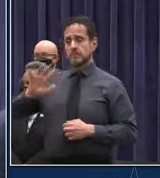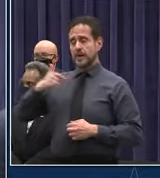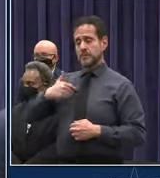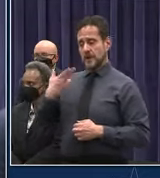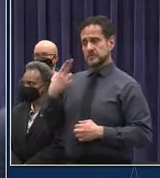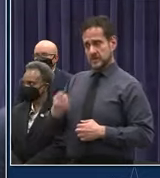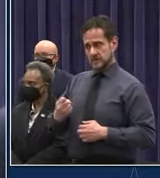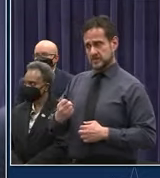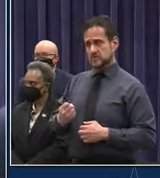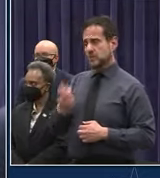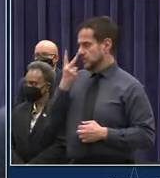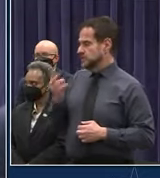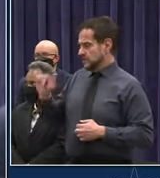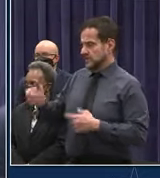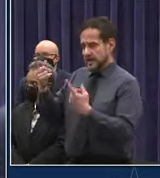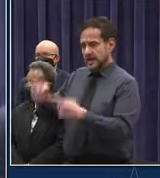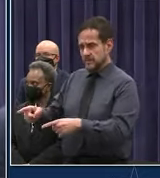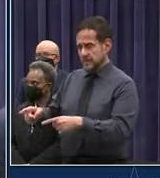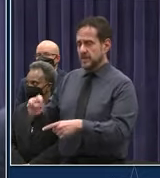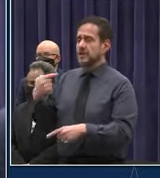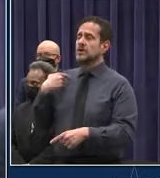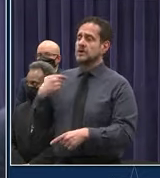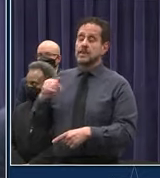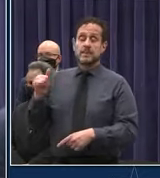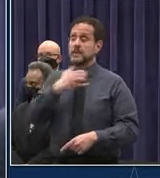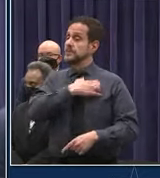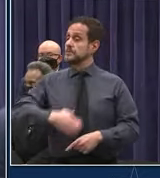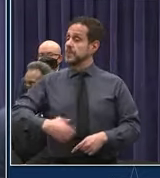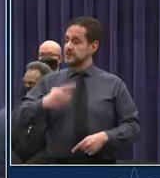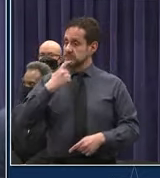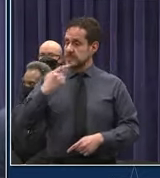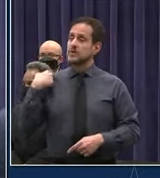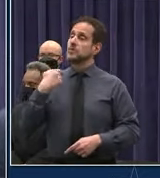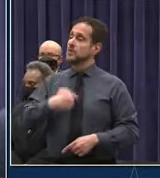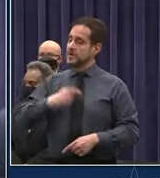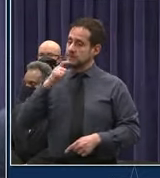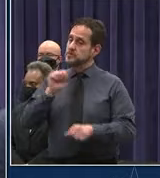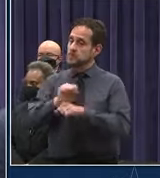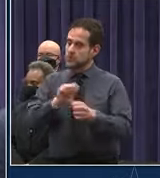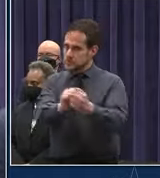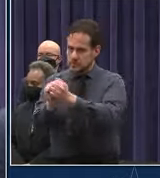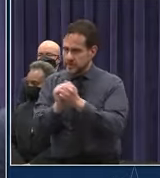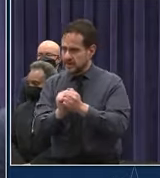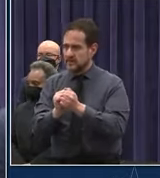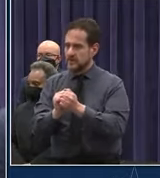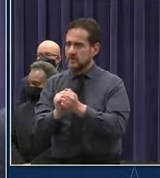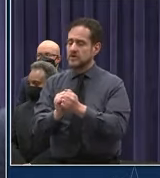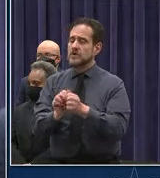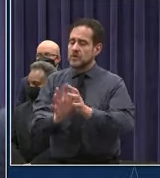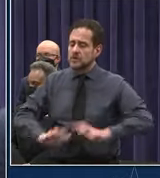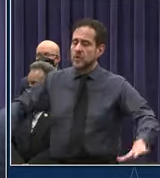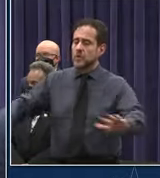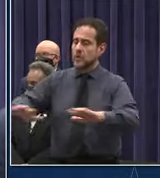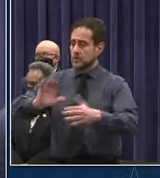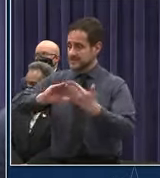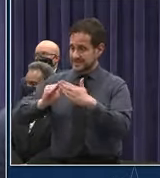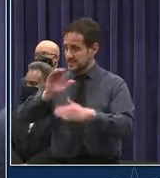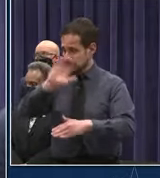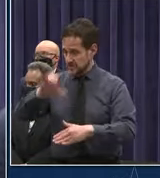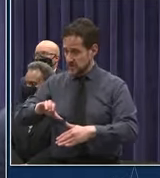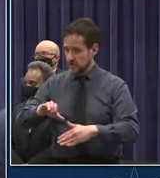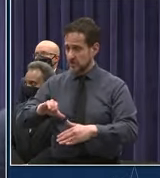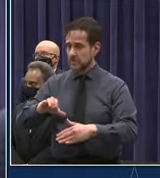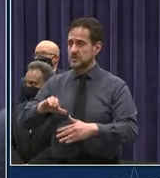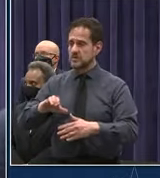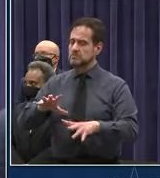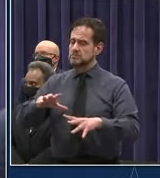16-year-old with a history who was arrested with a 27-year-old with a gun. And the reality is, if you want to ask why